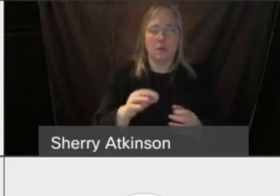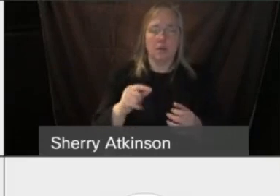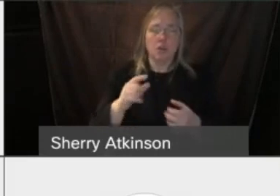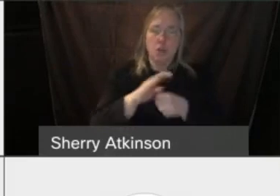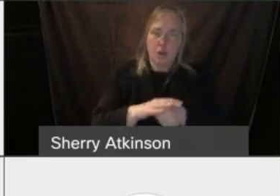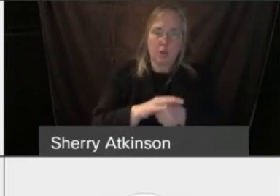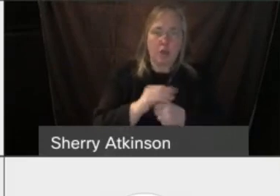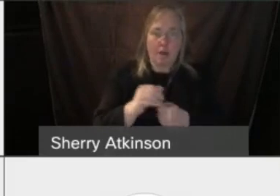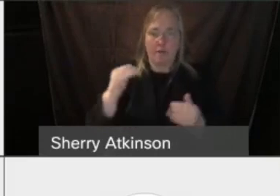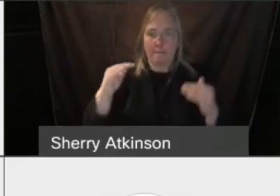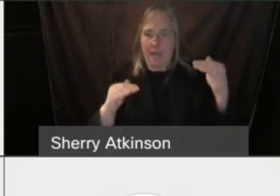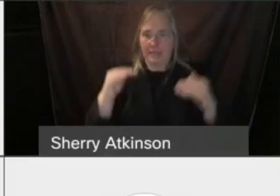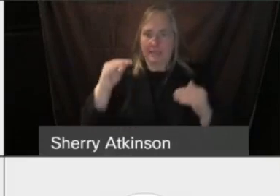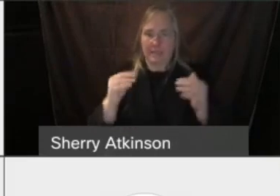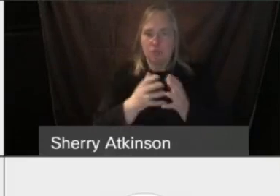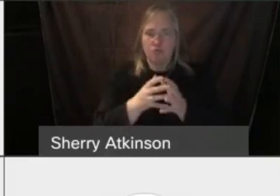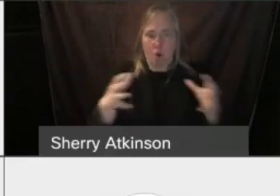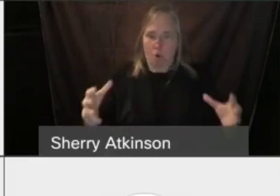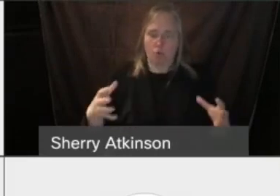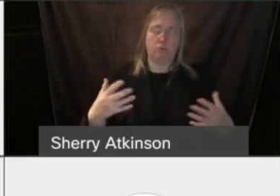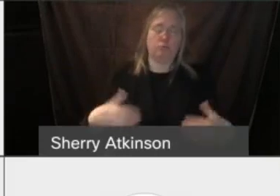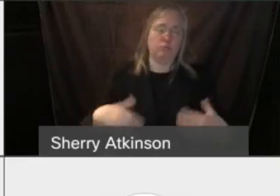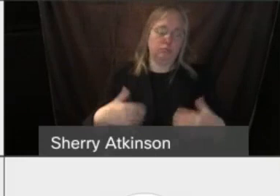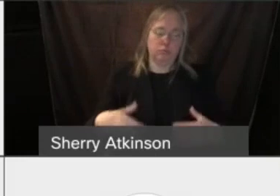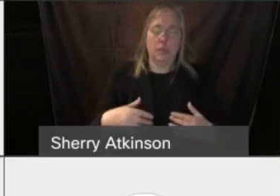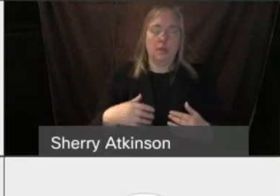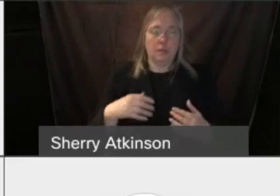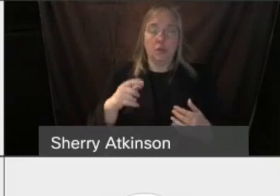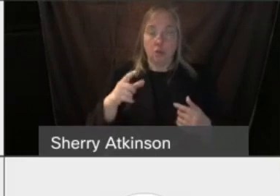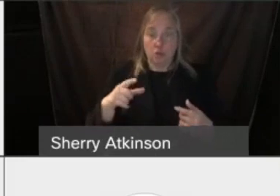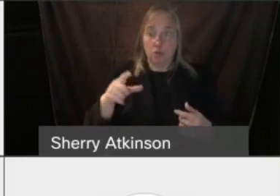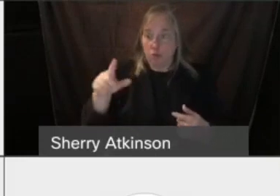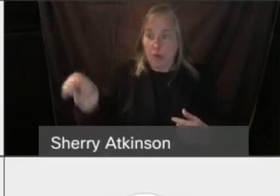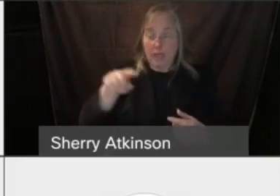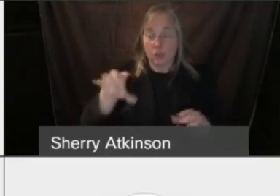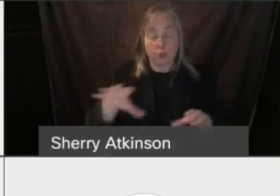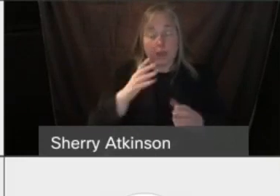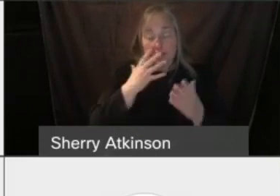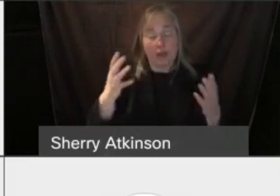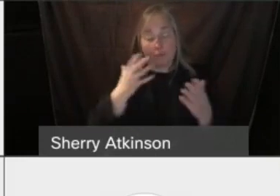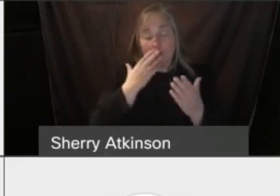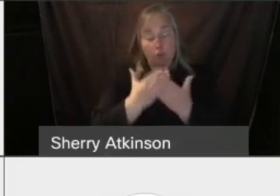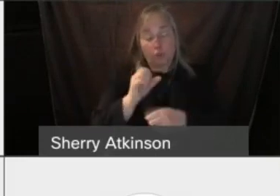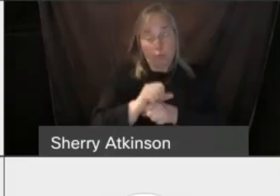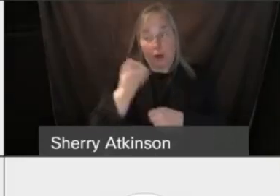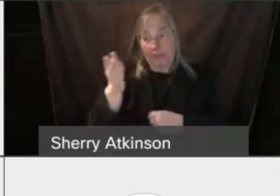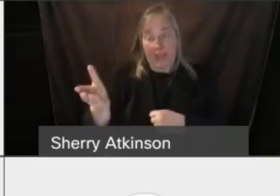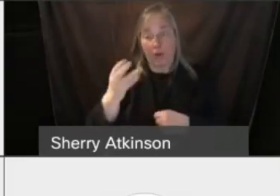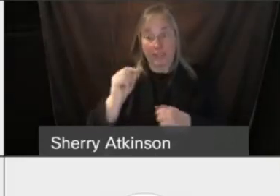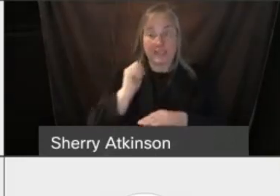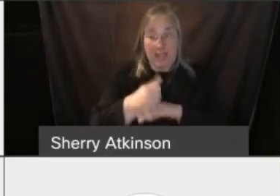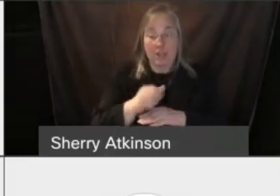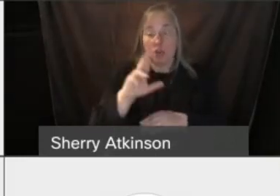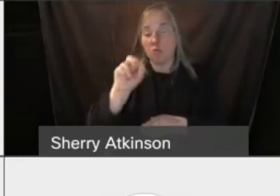balancing the growth are, you know, it's you guys are doing a lot of good work over there and setting the roadmap